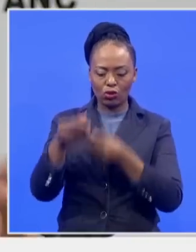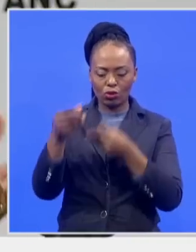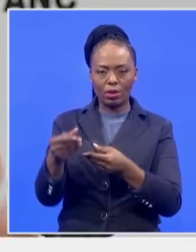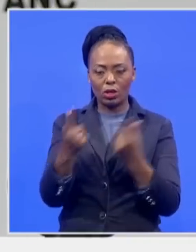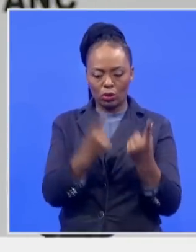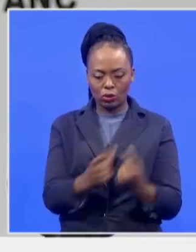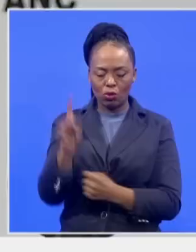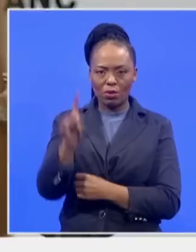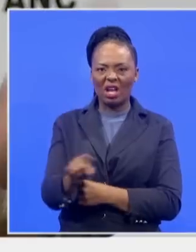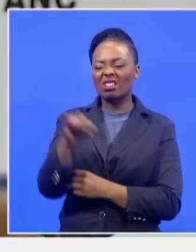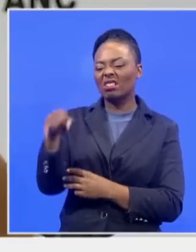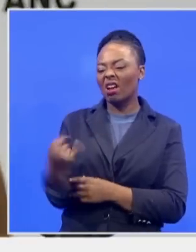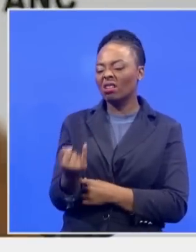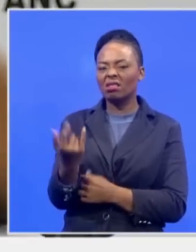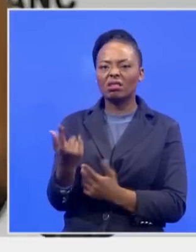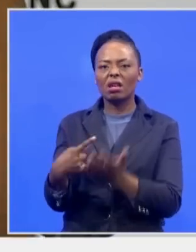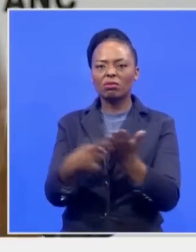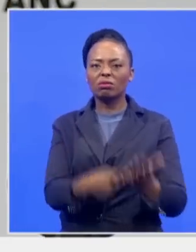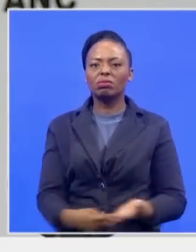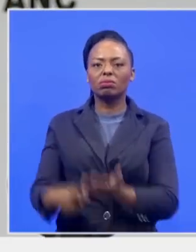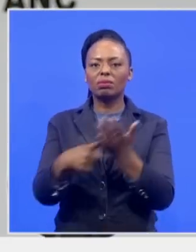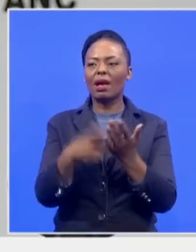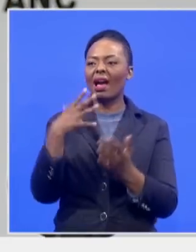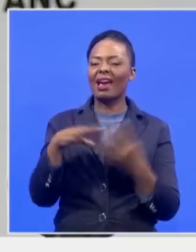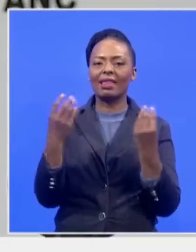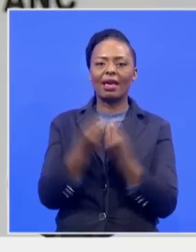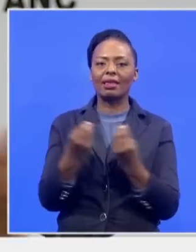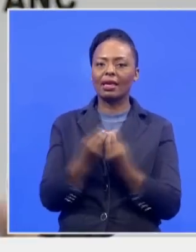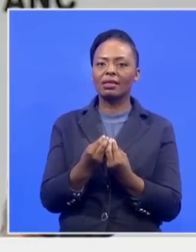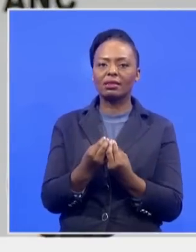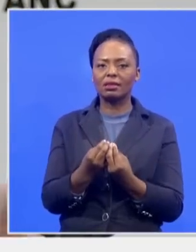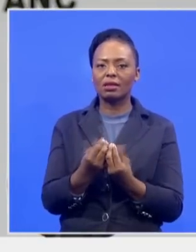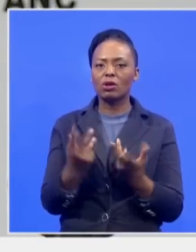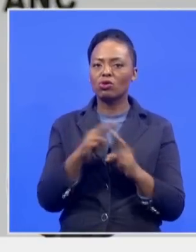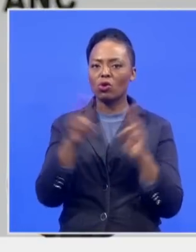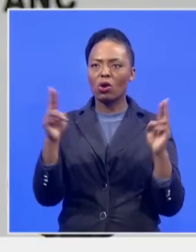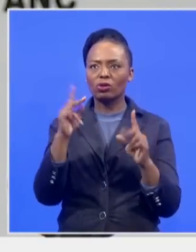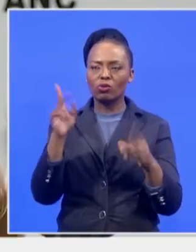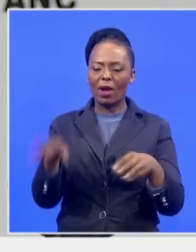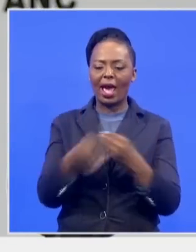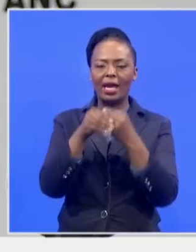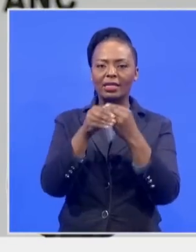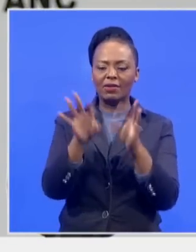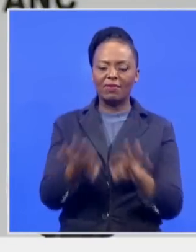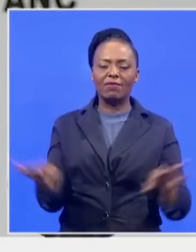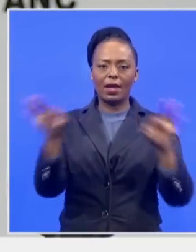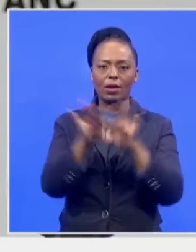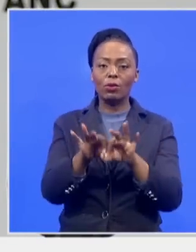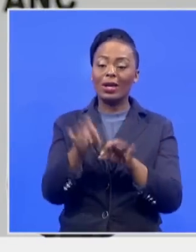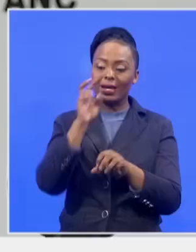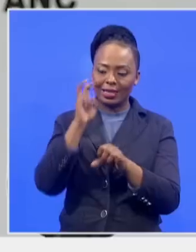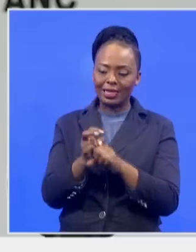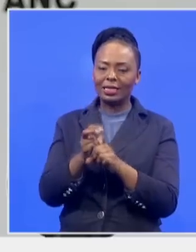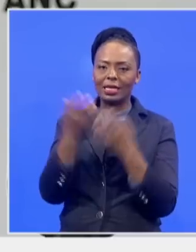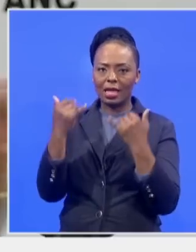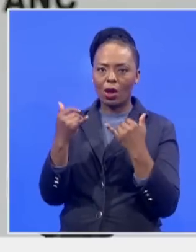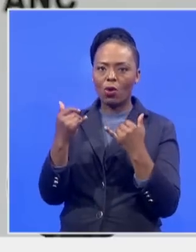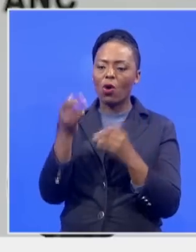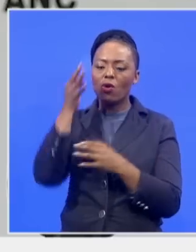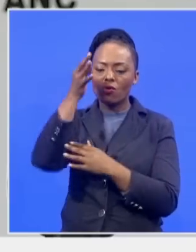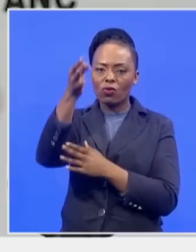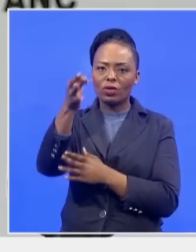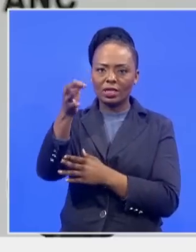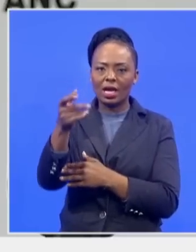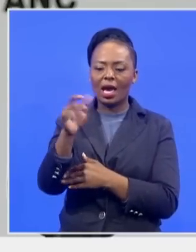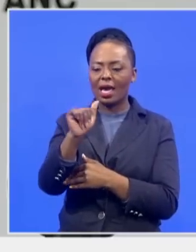rather than just discussing other things that are not going to add value. The future of the Youth League. How do they position the